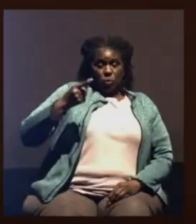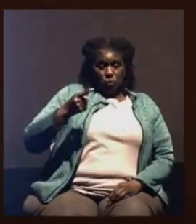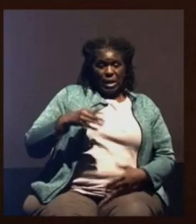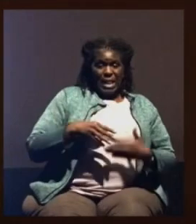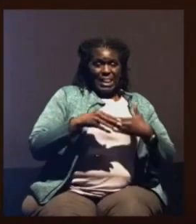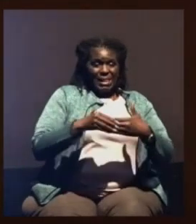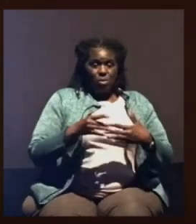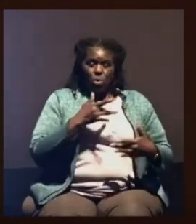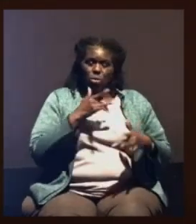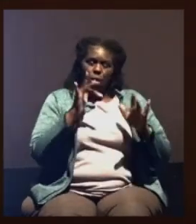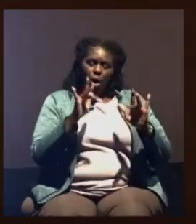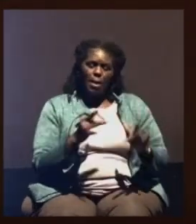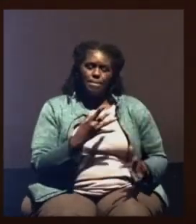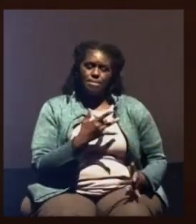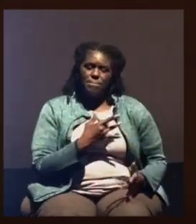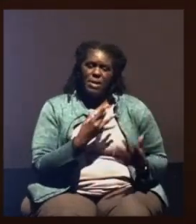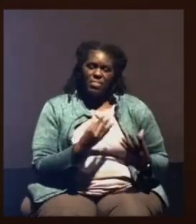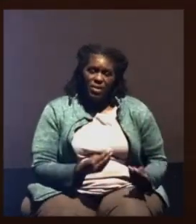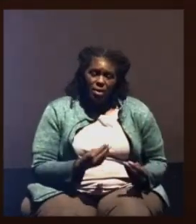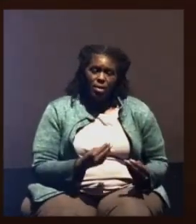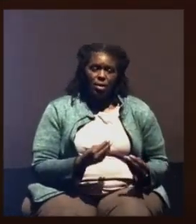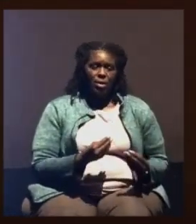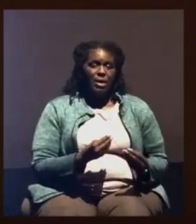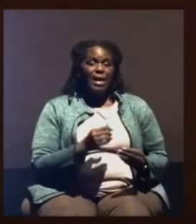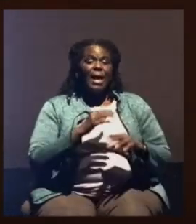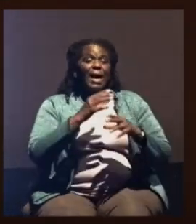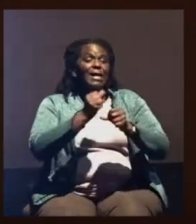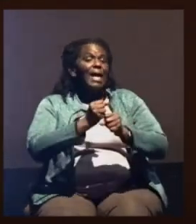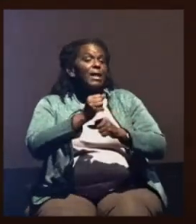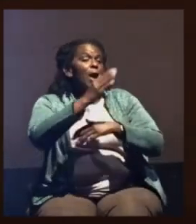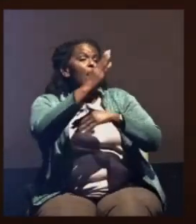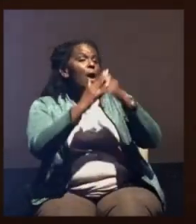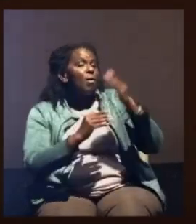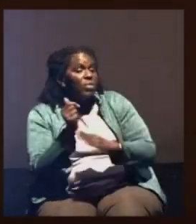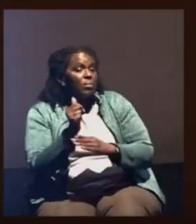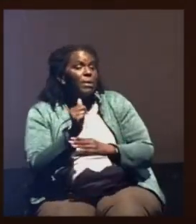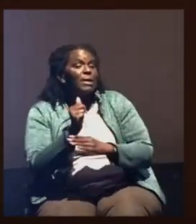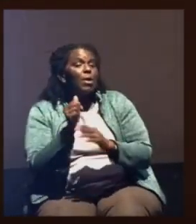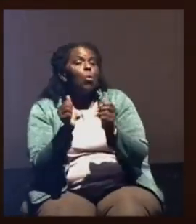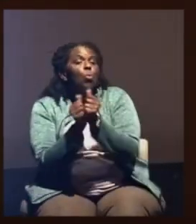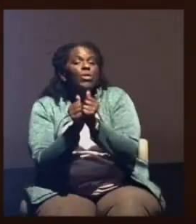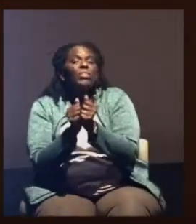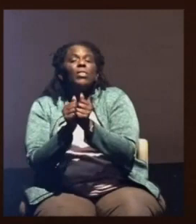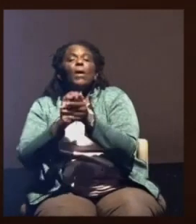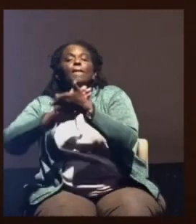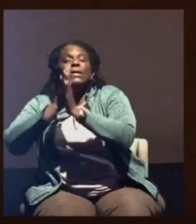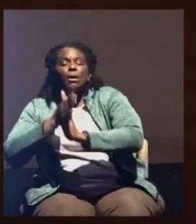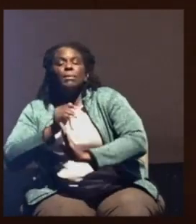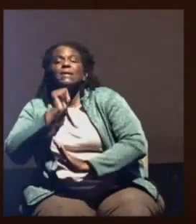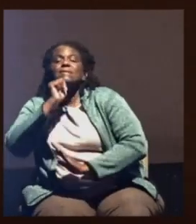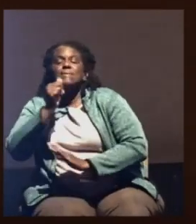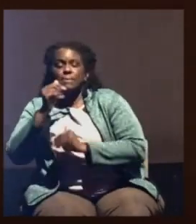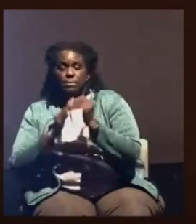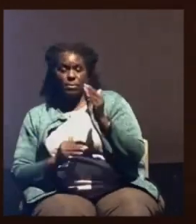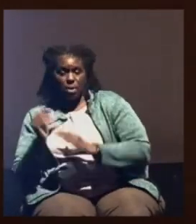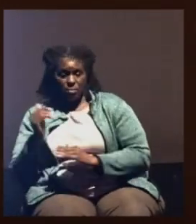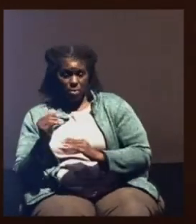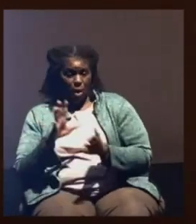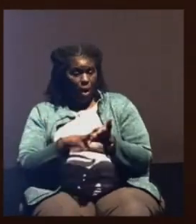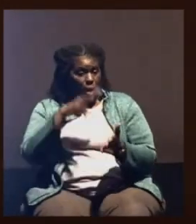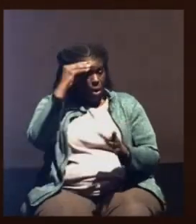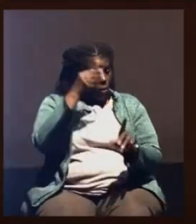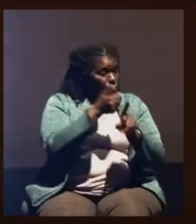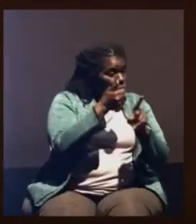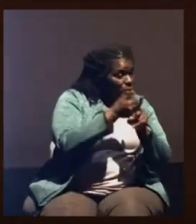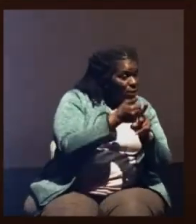Sean touched on. Get comfortable being uncomfortable. That's one of the things, too. And just educate yourself. We are trying to solve